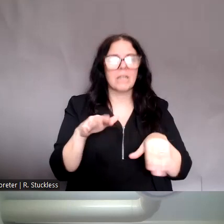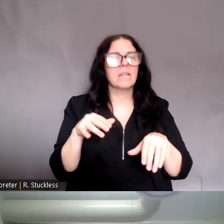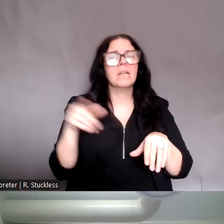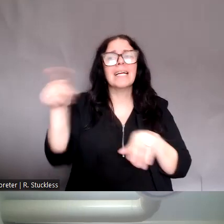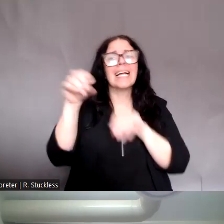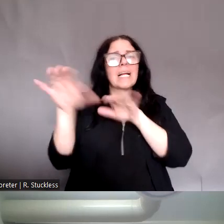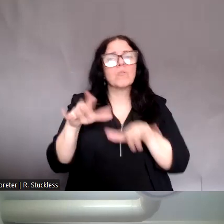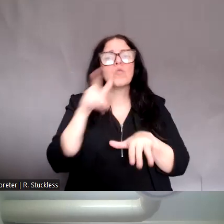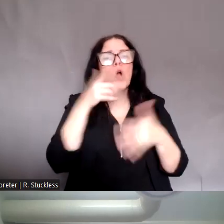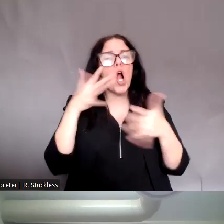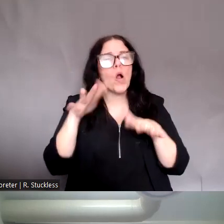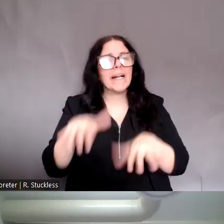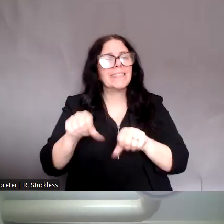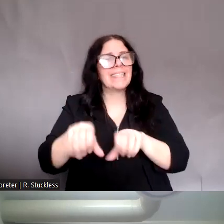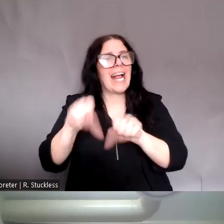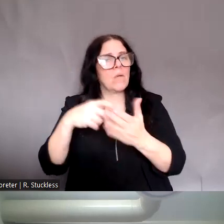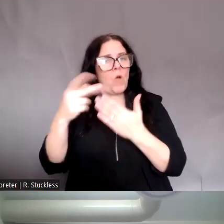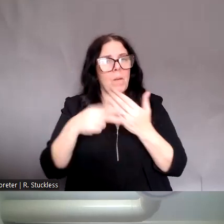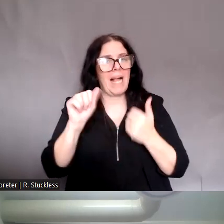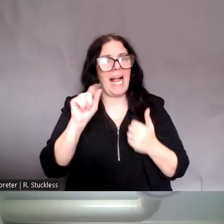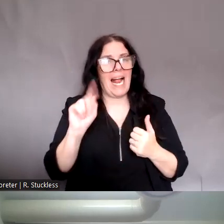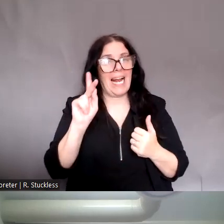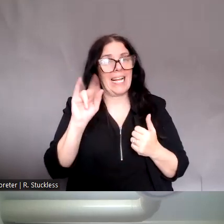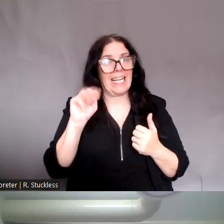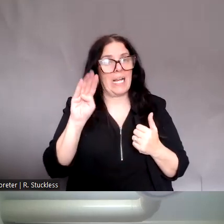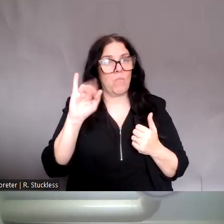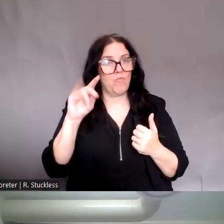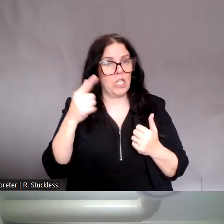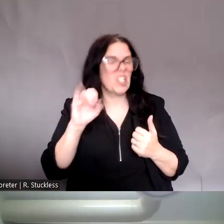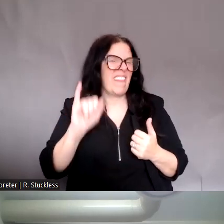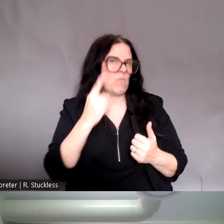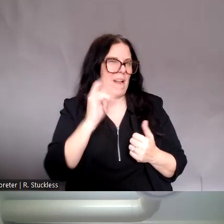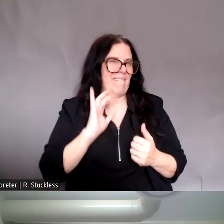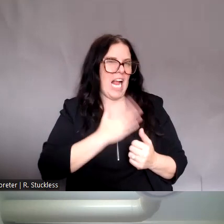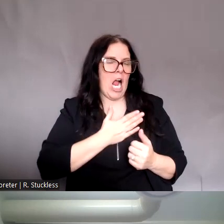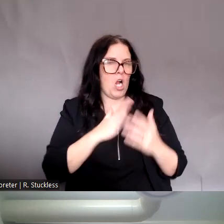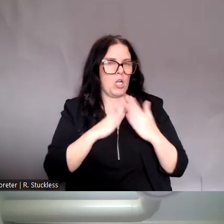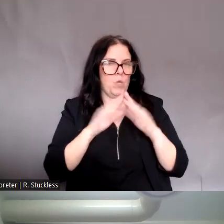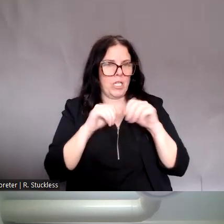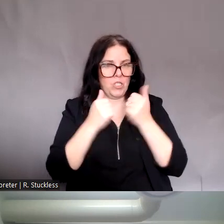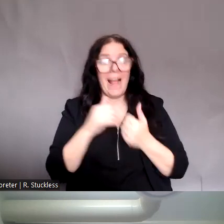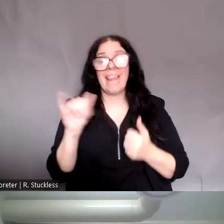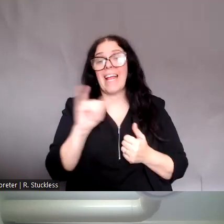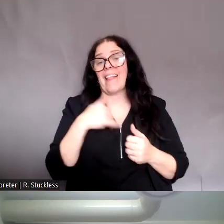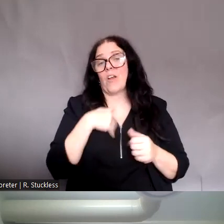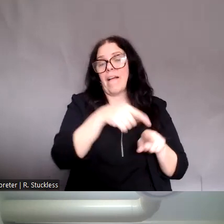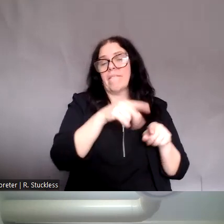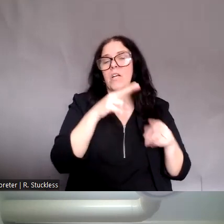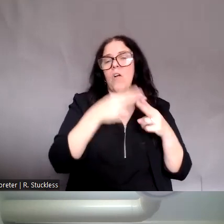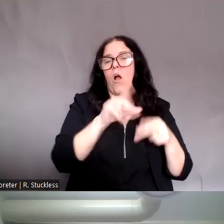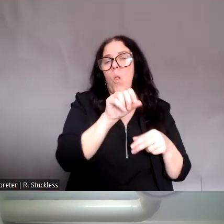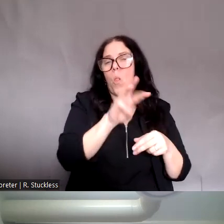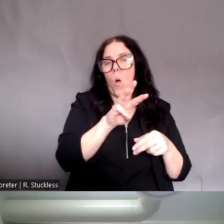at Cambridge, which is one of our community association programs. And then we have a long-standing Low German program that we run out of St.